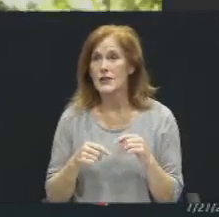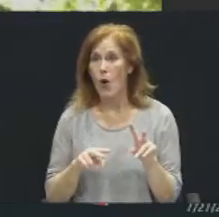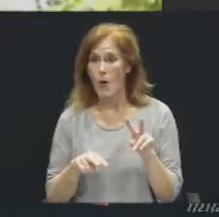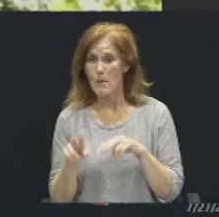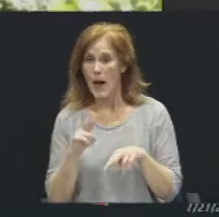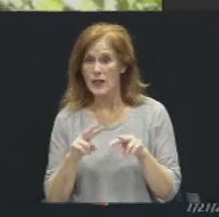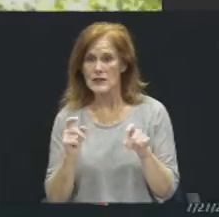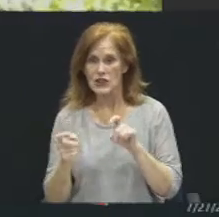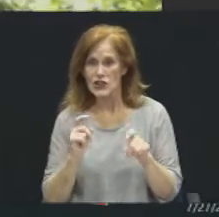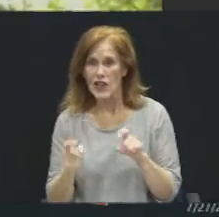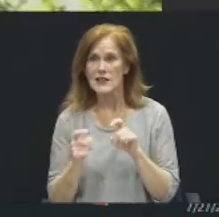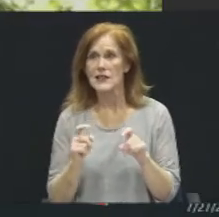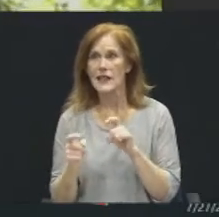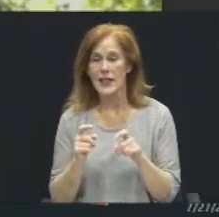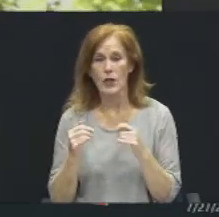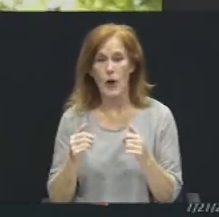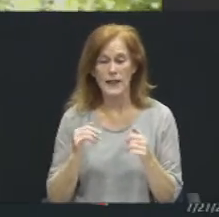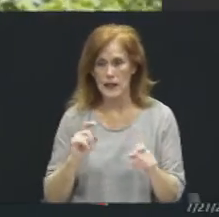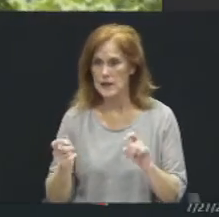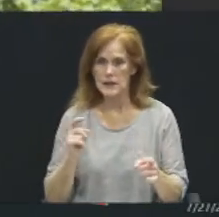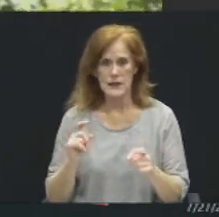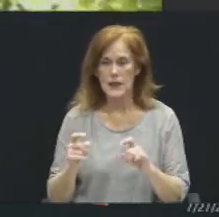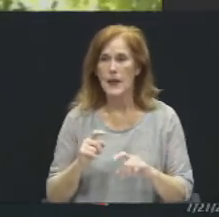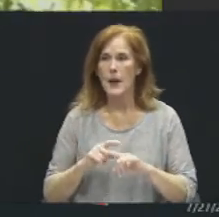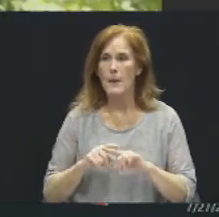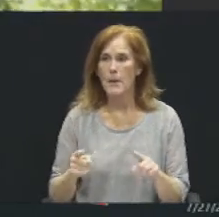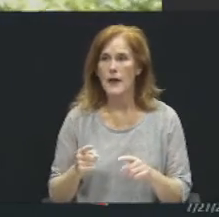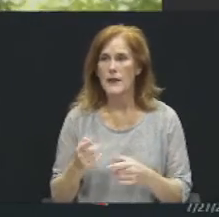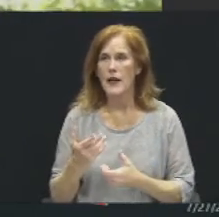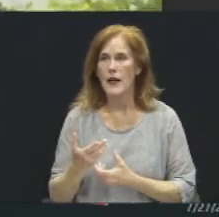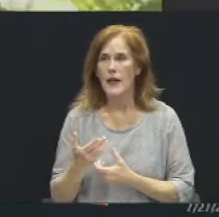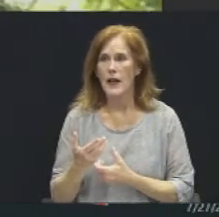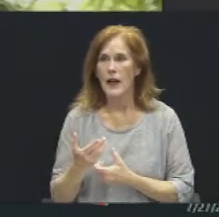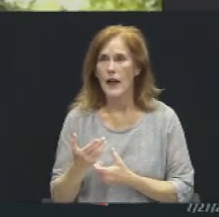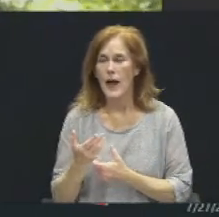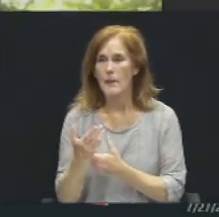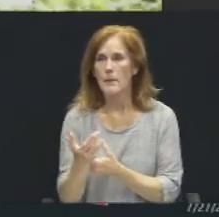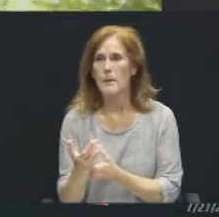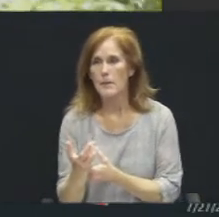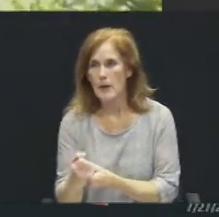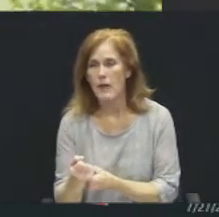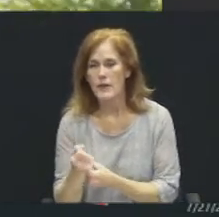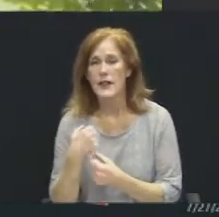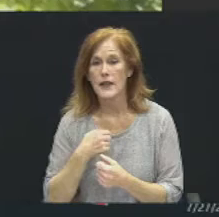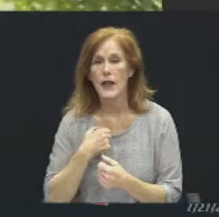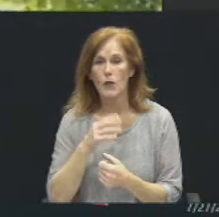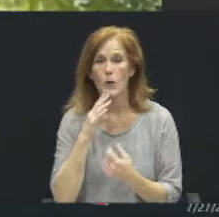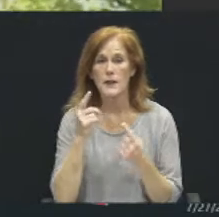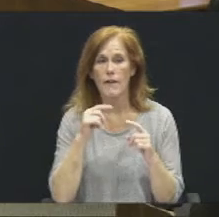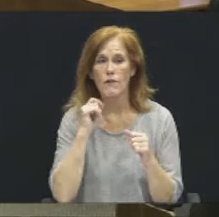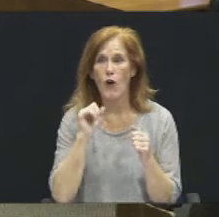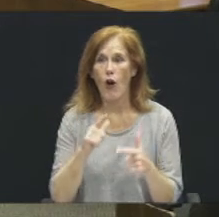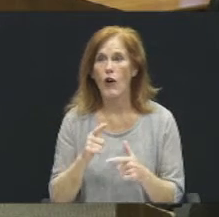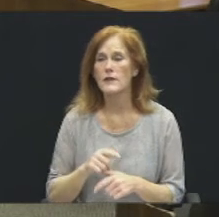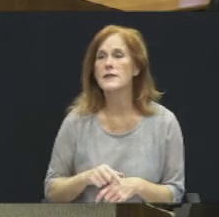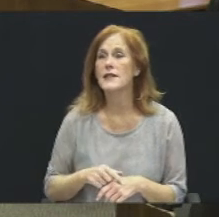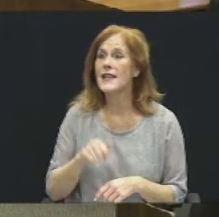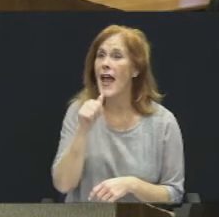we keep monitoring and adjusting, and we're quite nimble right now, but I'm confident that we'll come up with something that's going to work for all. Hang in there on that,